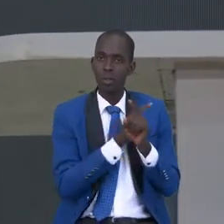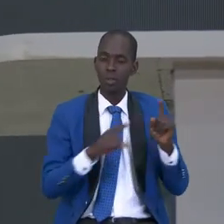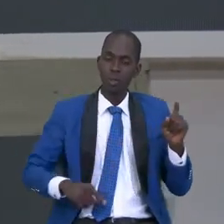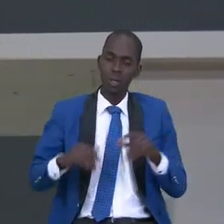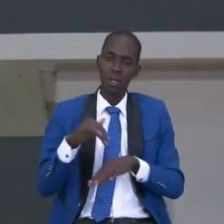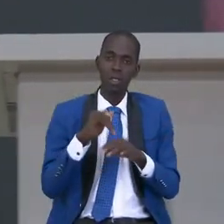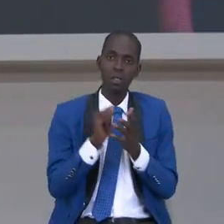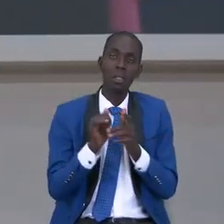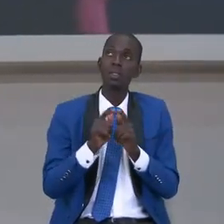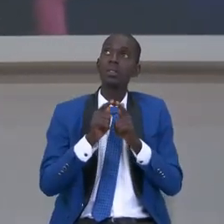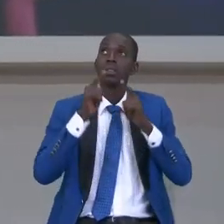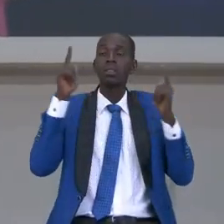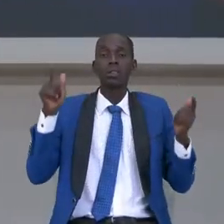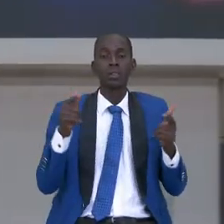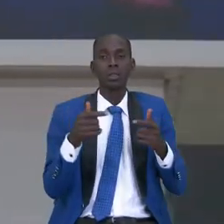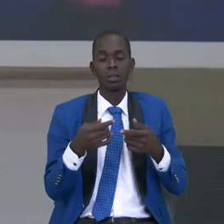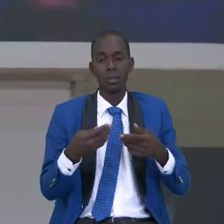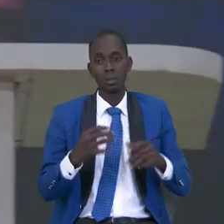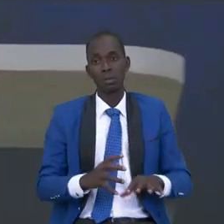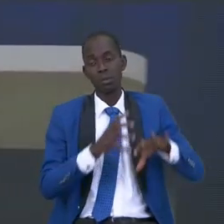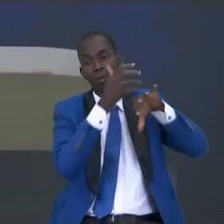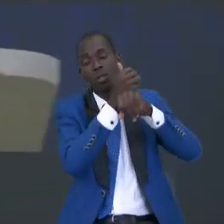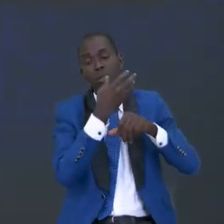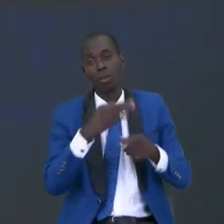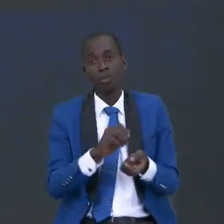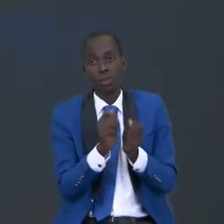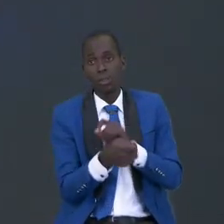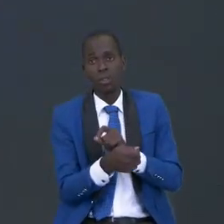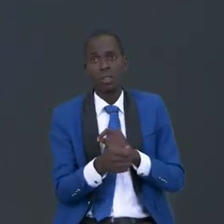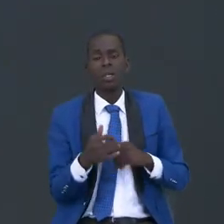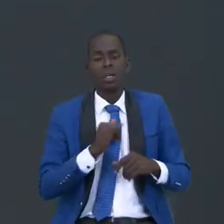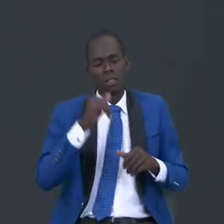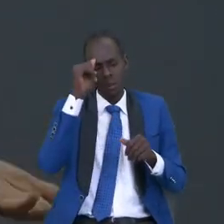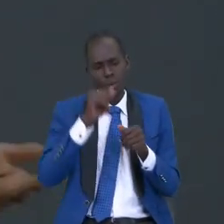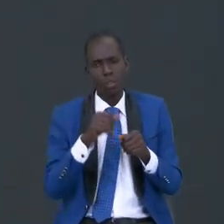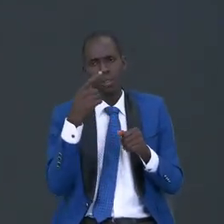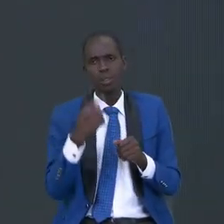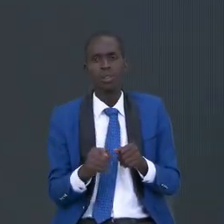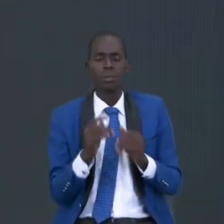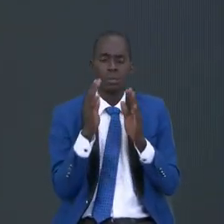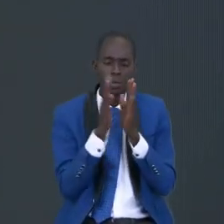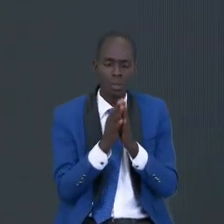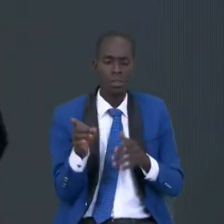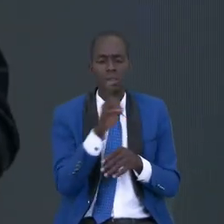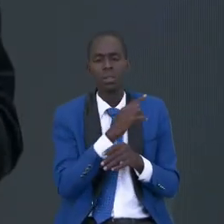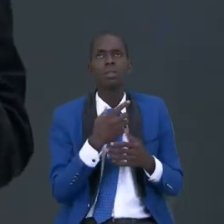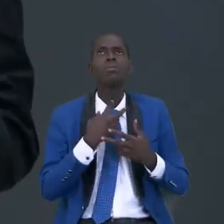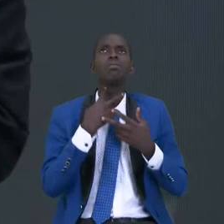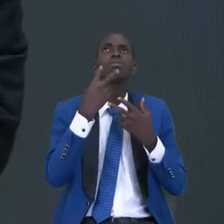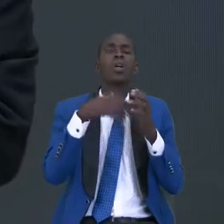recollect the prayer. They cried, they shouted, they commanded, they